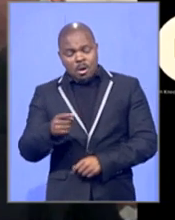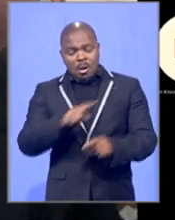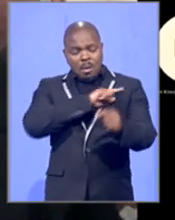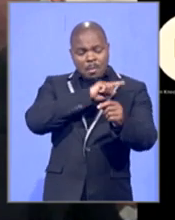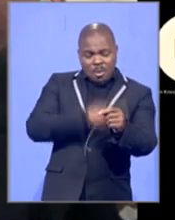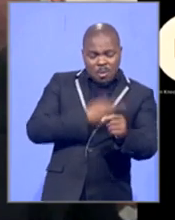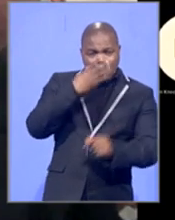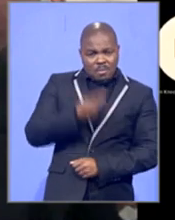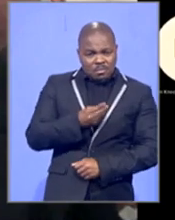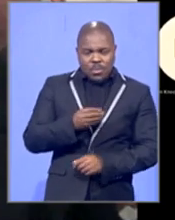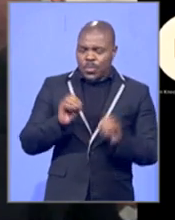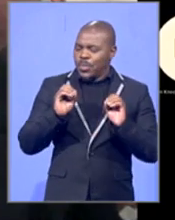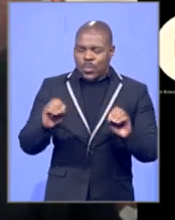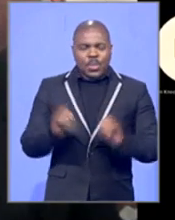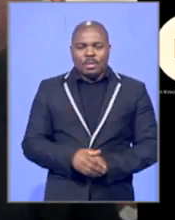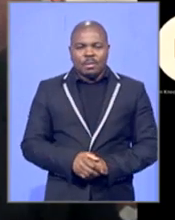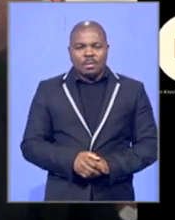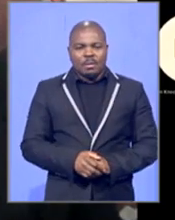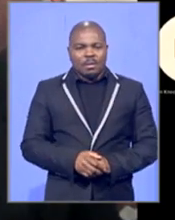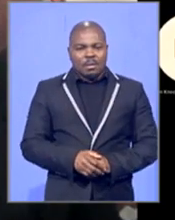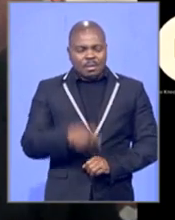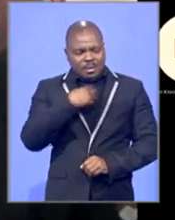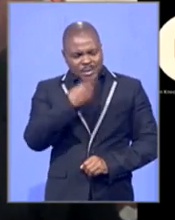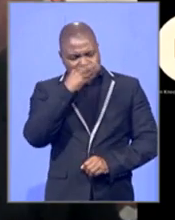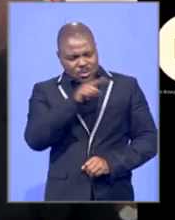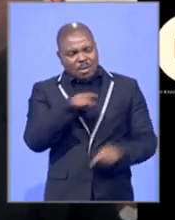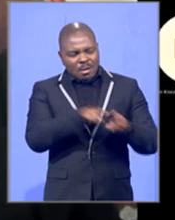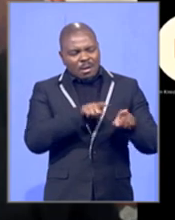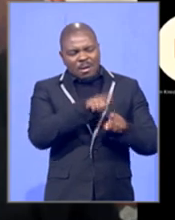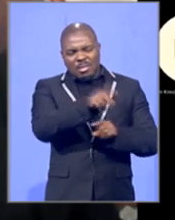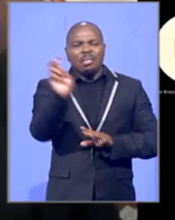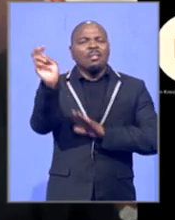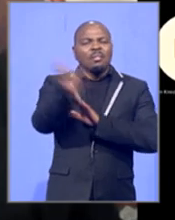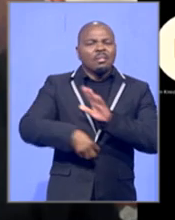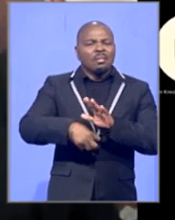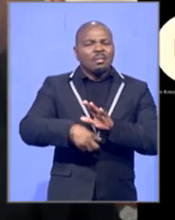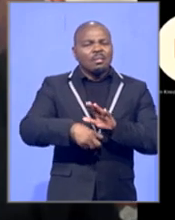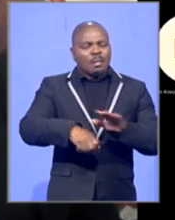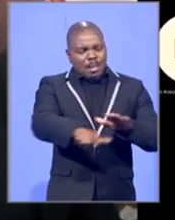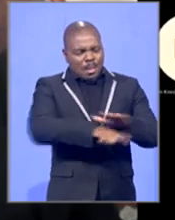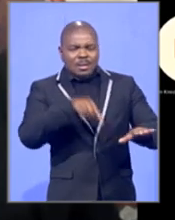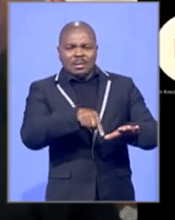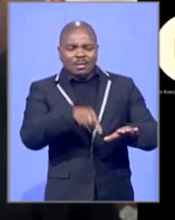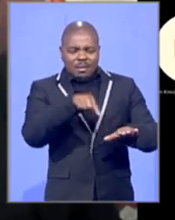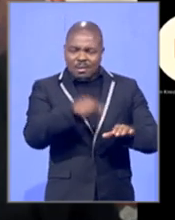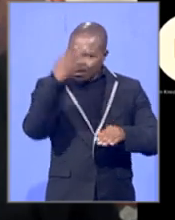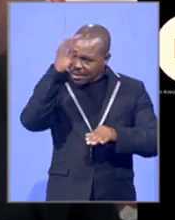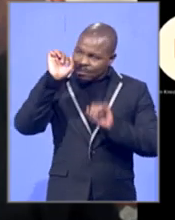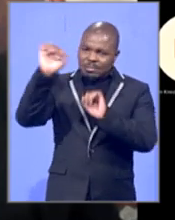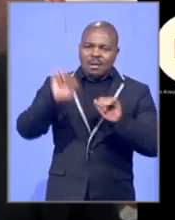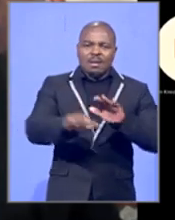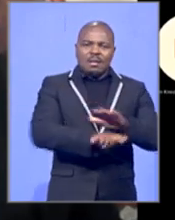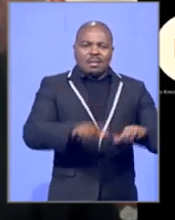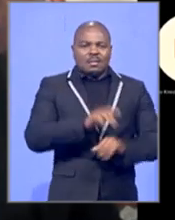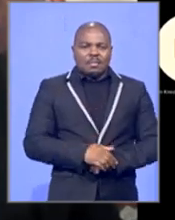bona. So se re se bona rena re bona ile le magodu a nyaka go auctiona lefatshe la mmuso ba